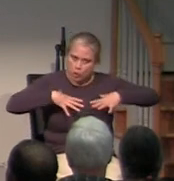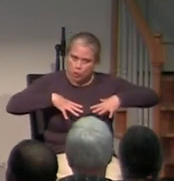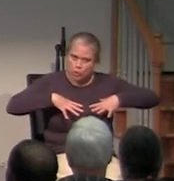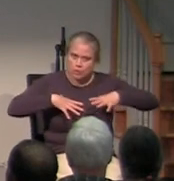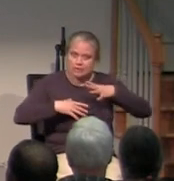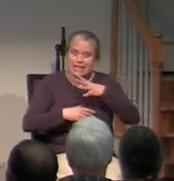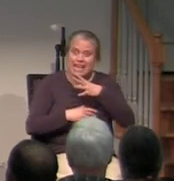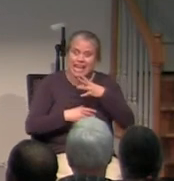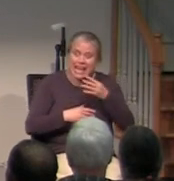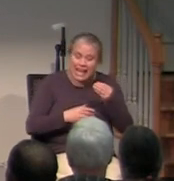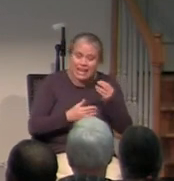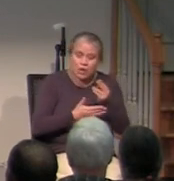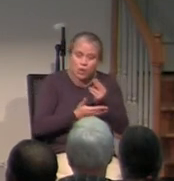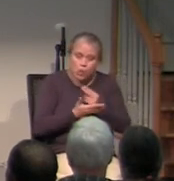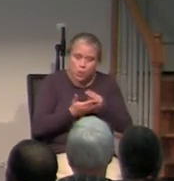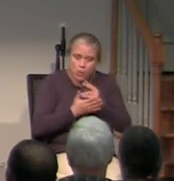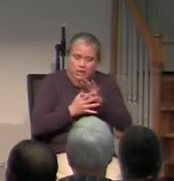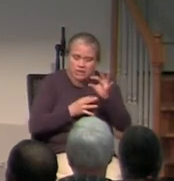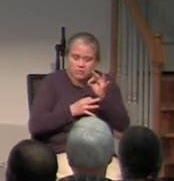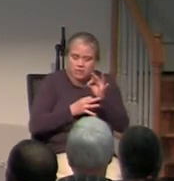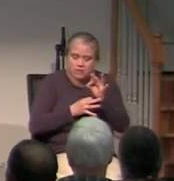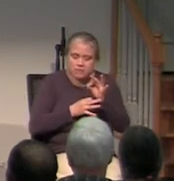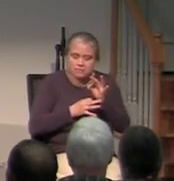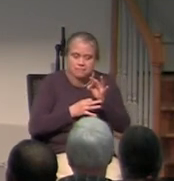So she thought she was going to die after this.